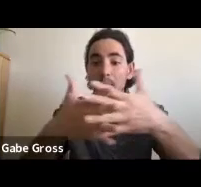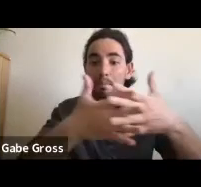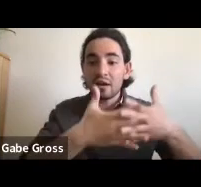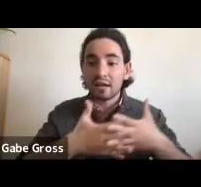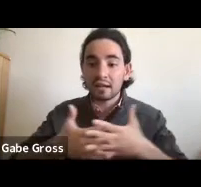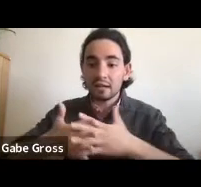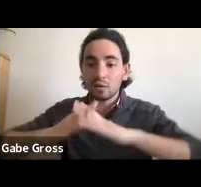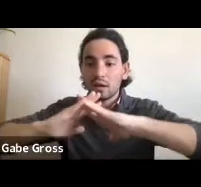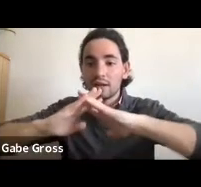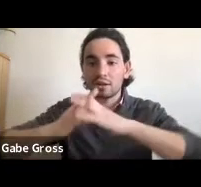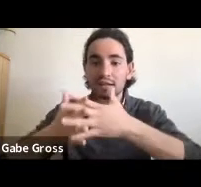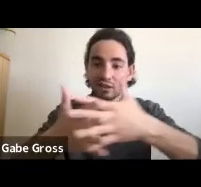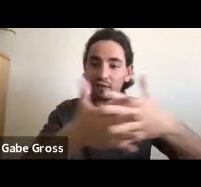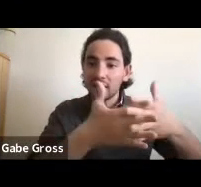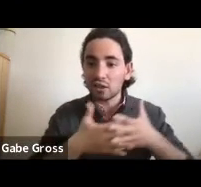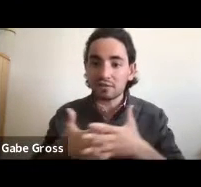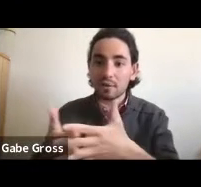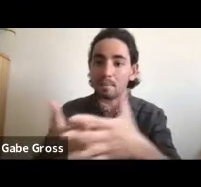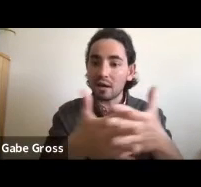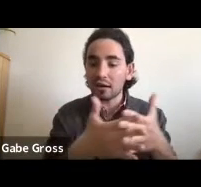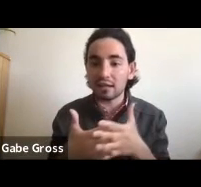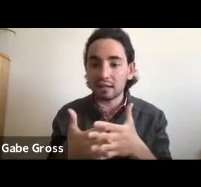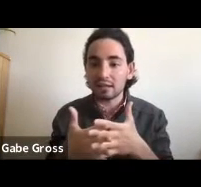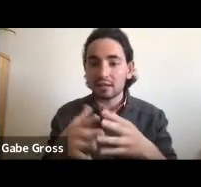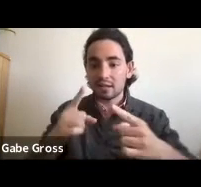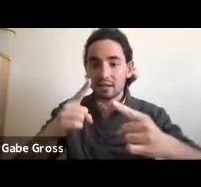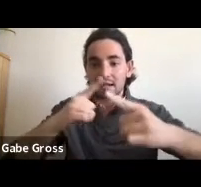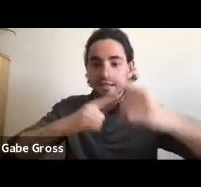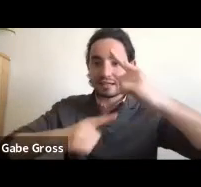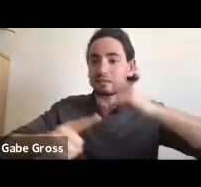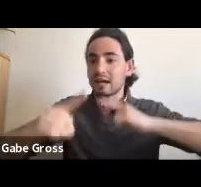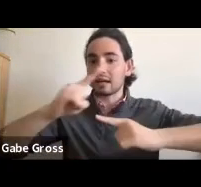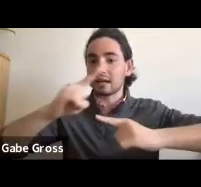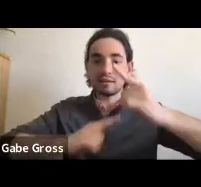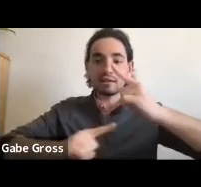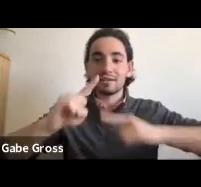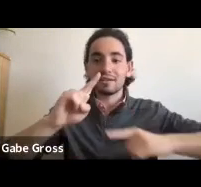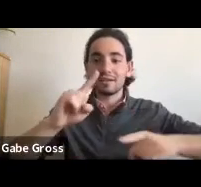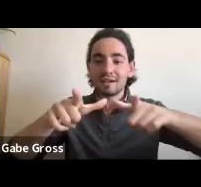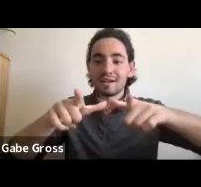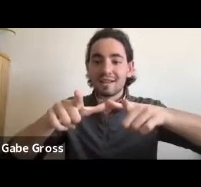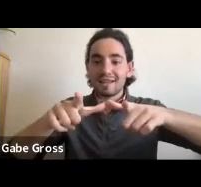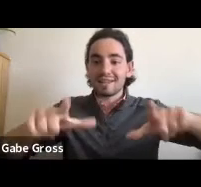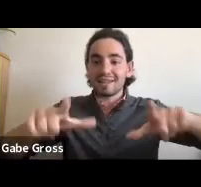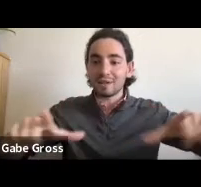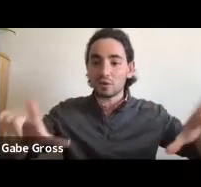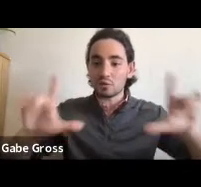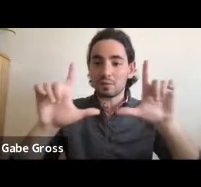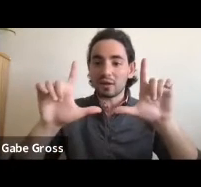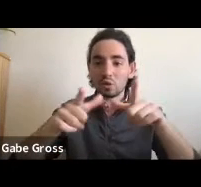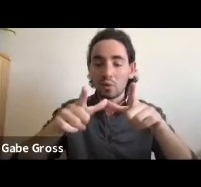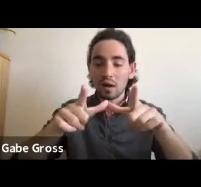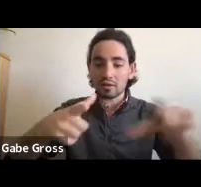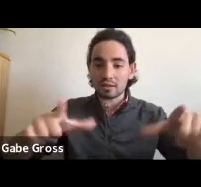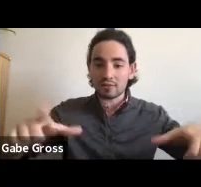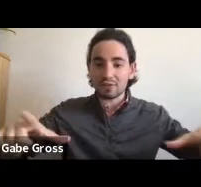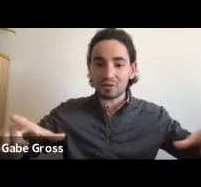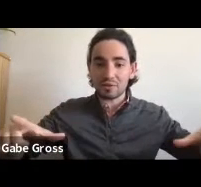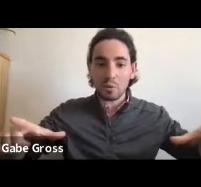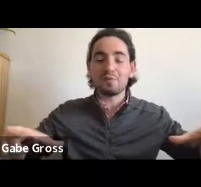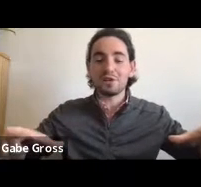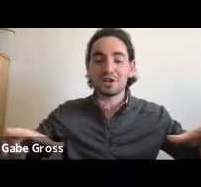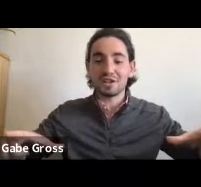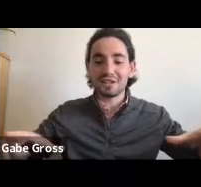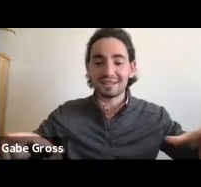this book, is American. You want to interlace your fingers for American Sign Language. You want to make